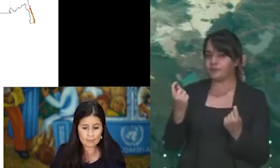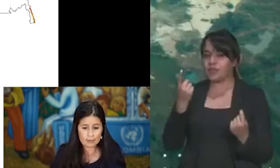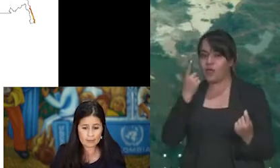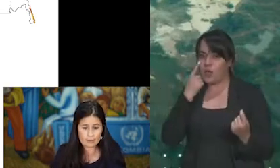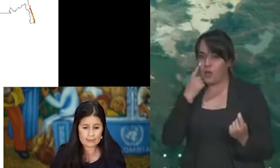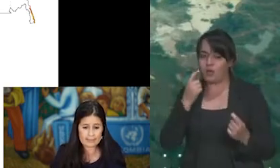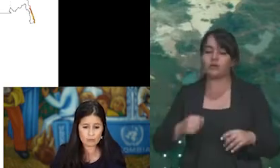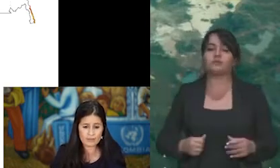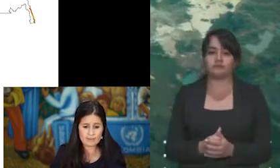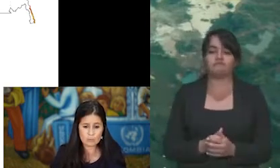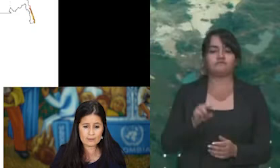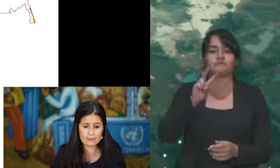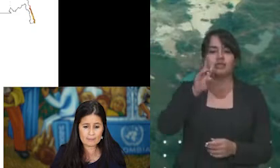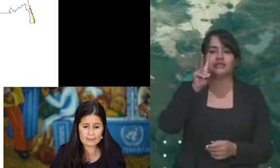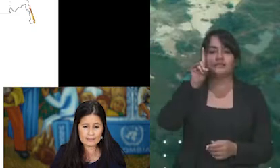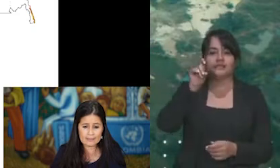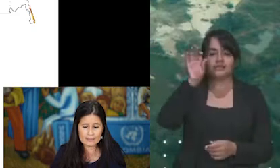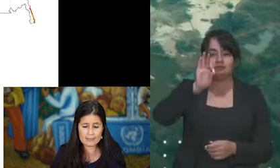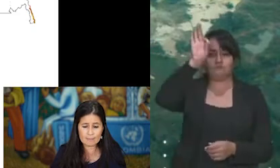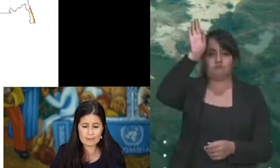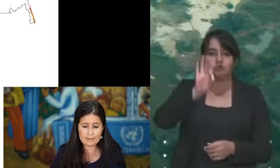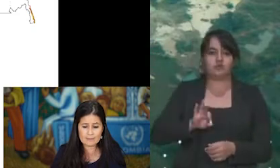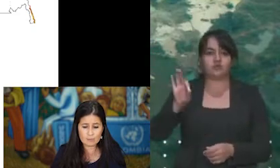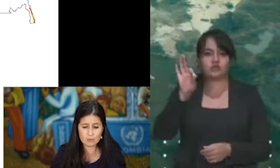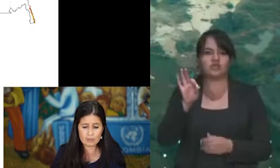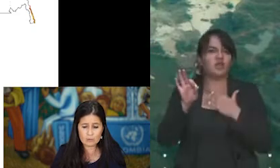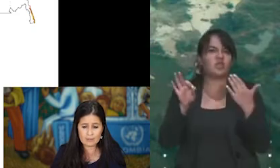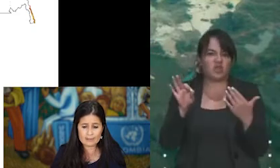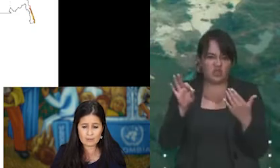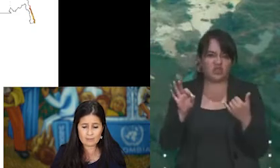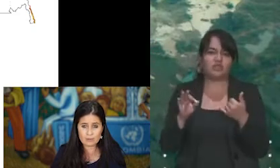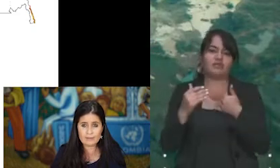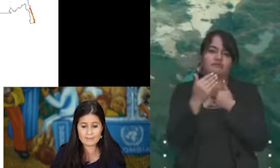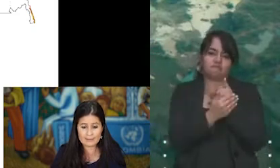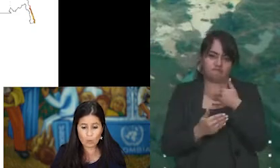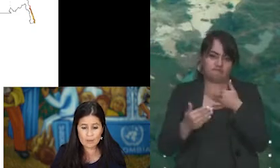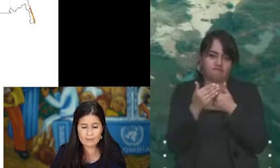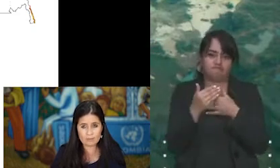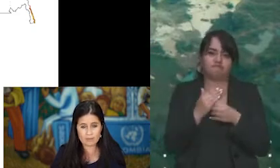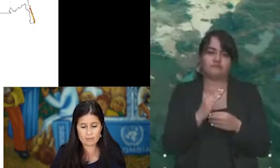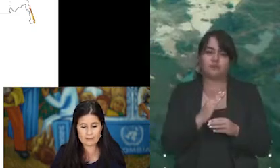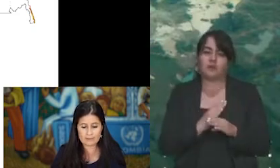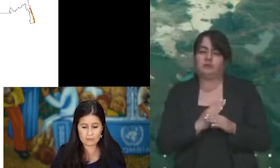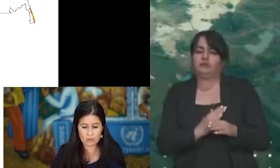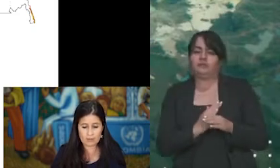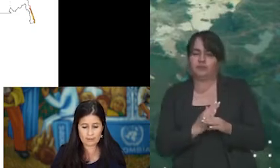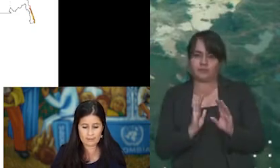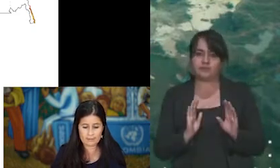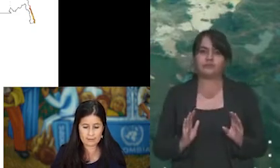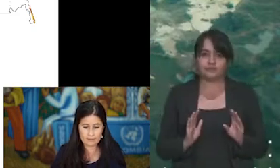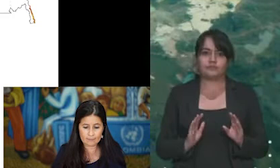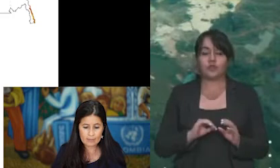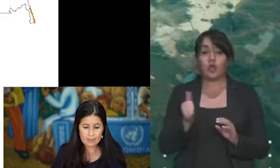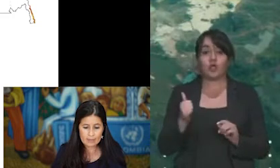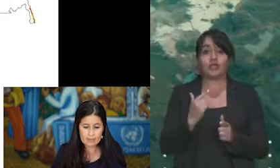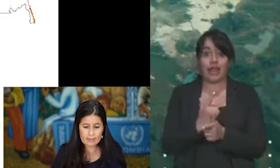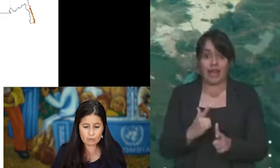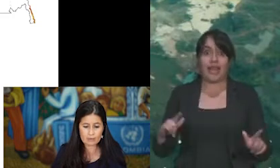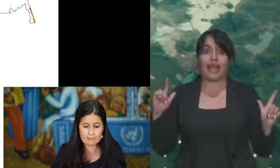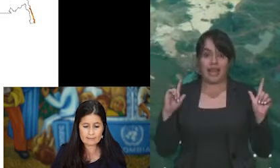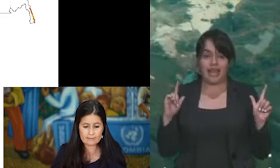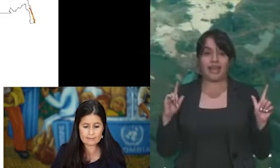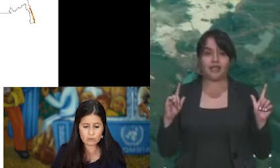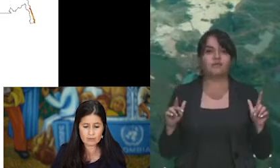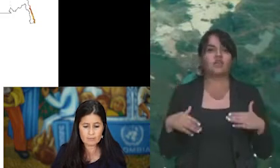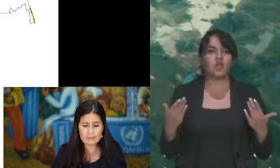in areas where we can exclude mining, 26% are within restricted mining areas. And